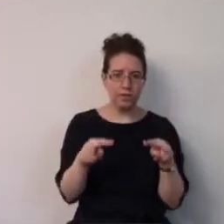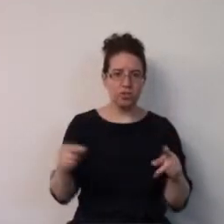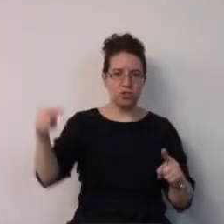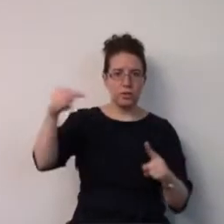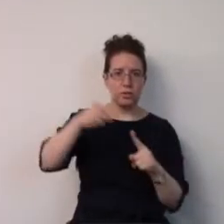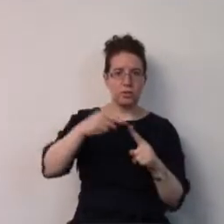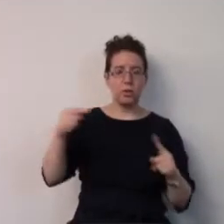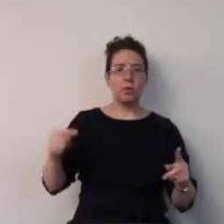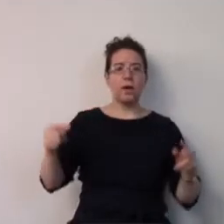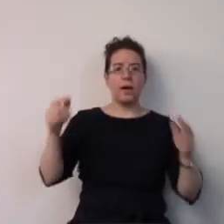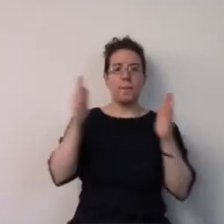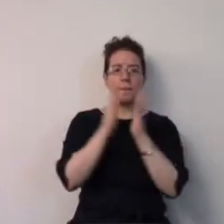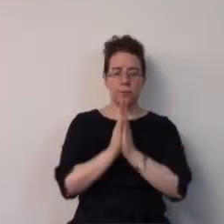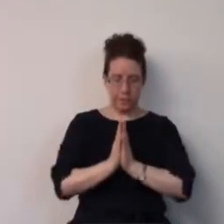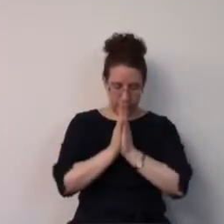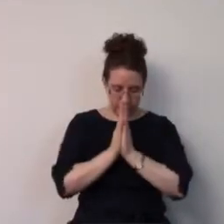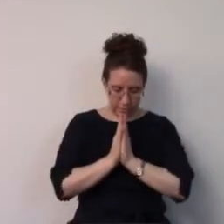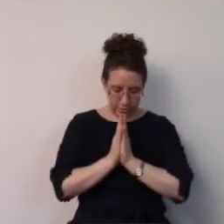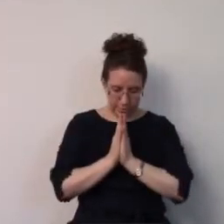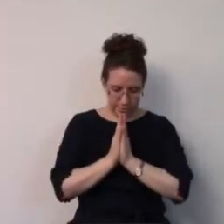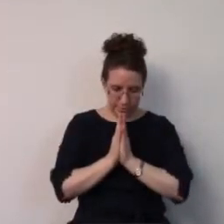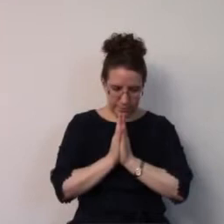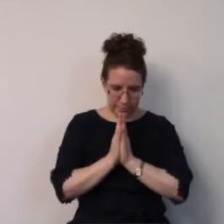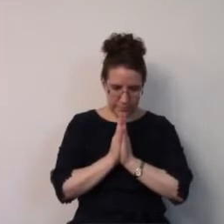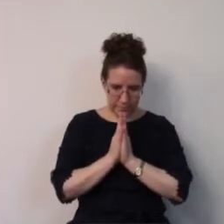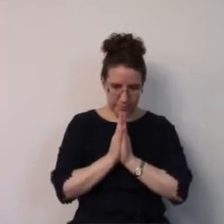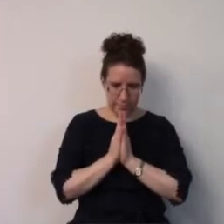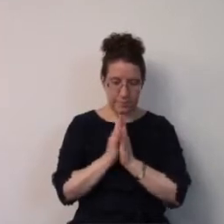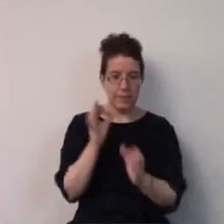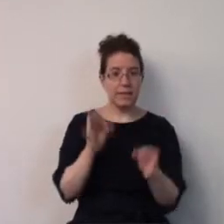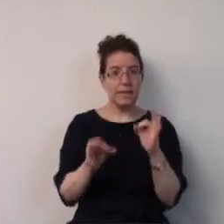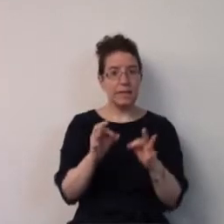If you used to have a prayer habit and somehow